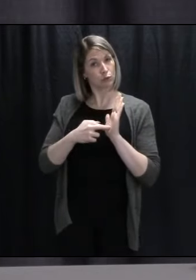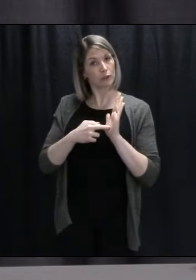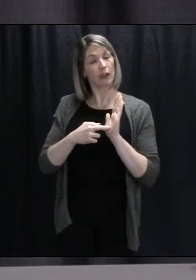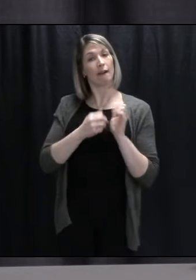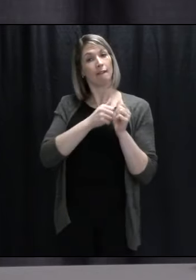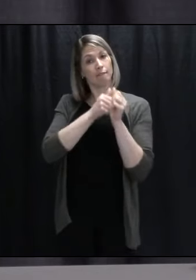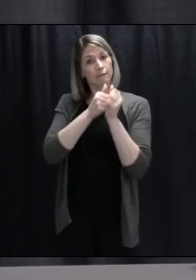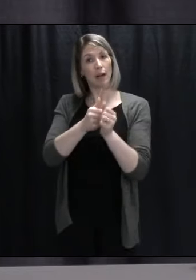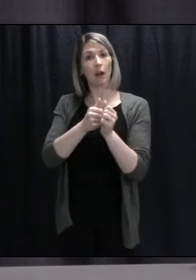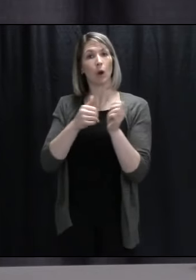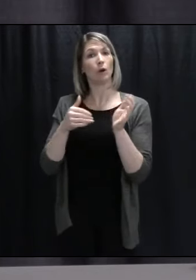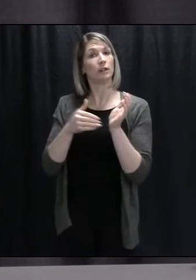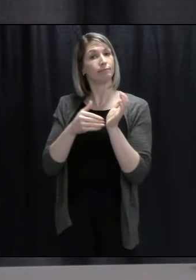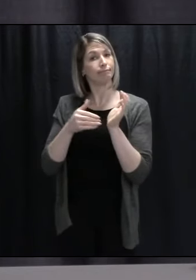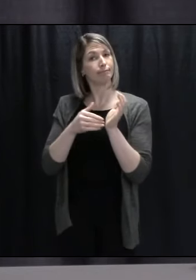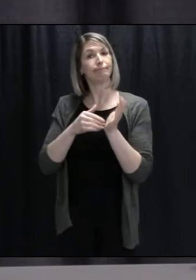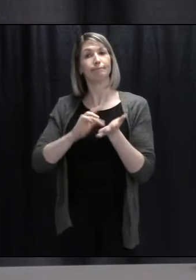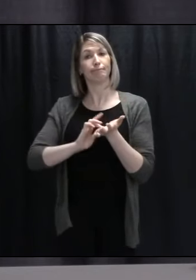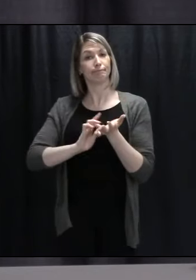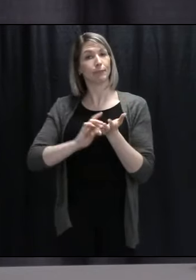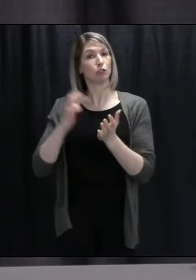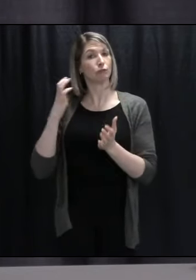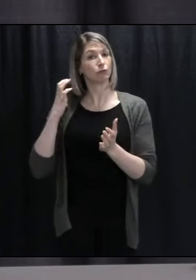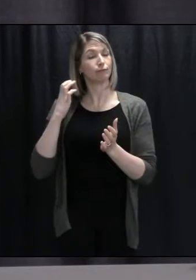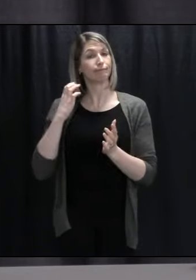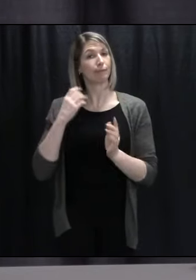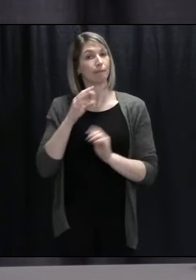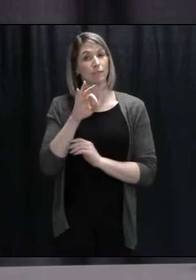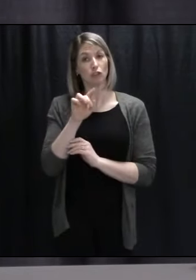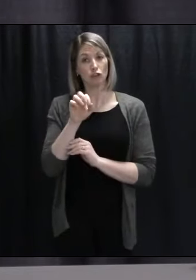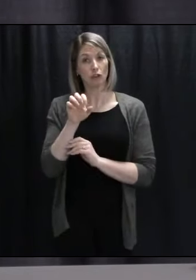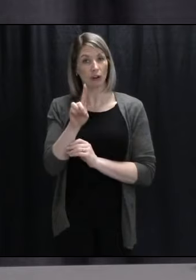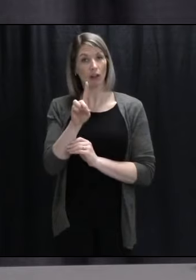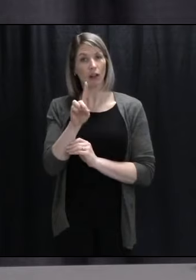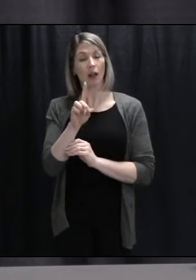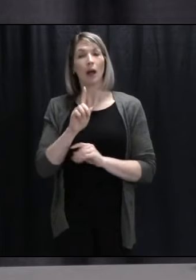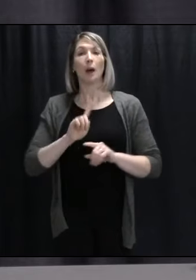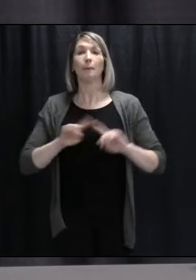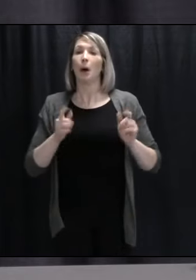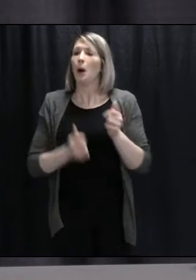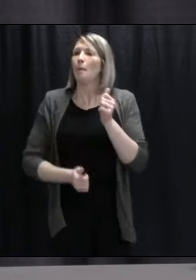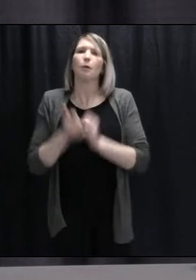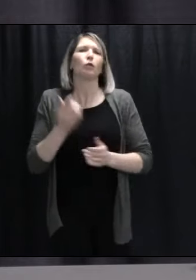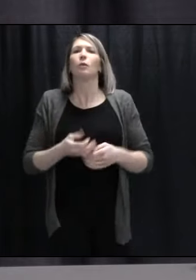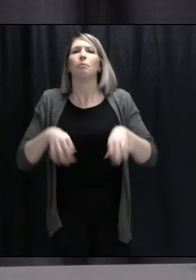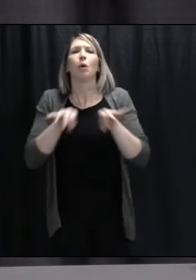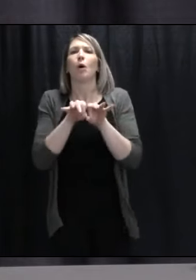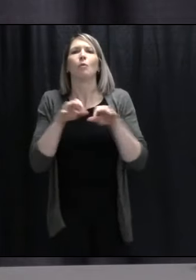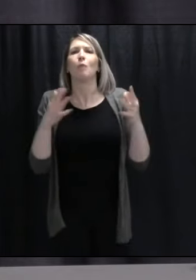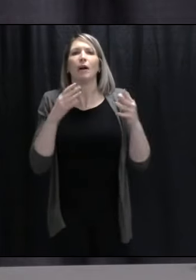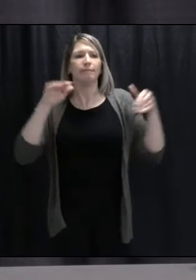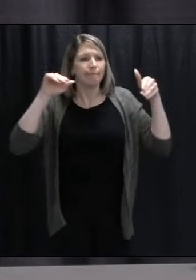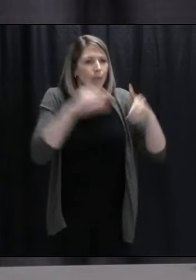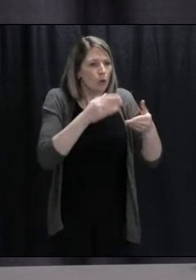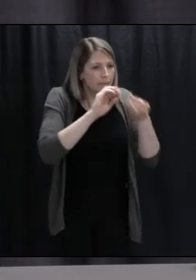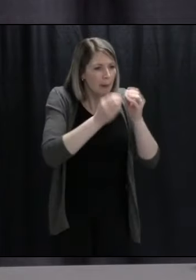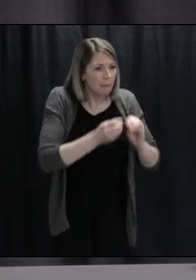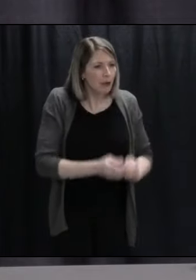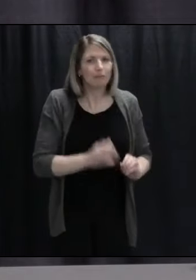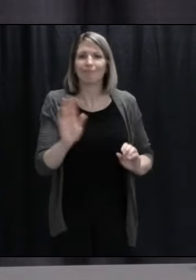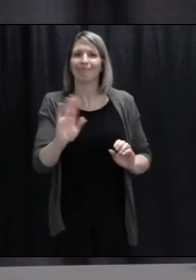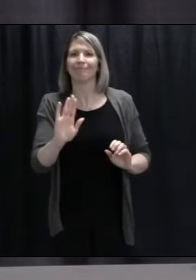important for us to work with our healthcare system, but the most important thing is what individuals could do to prevent the spread.